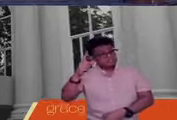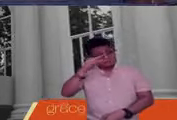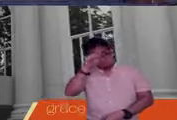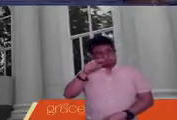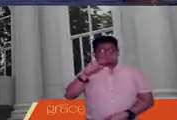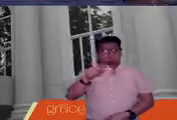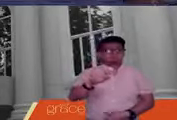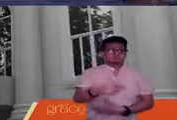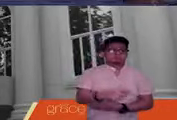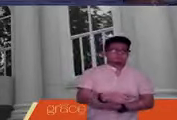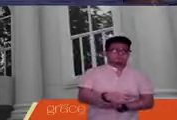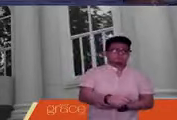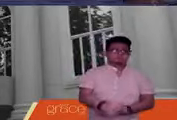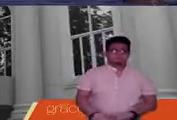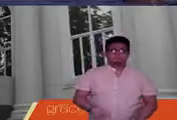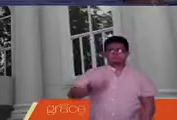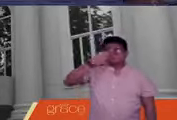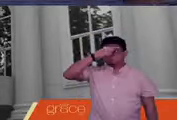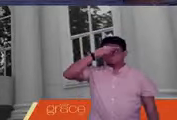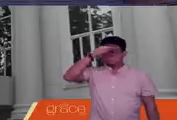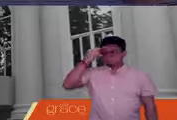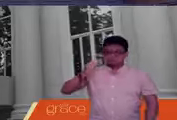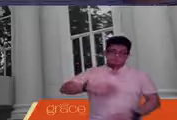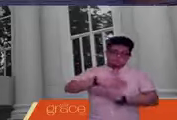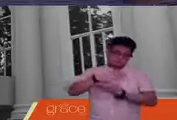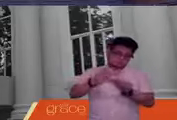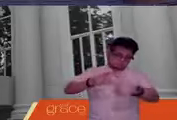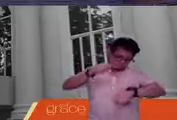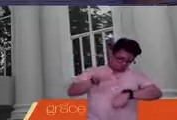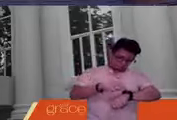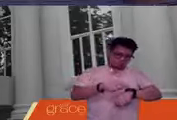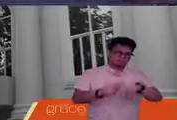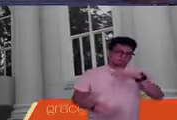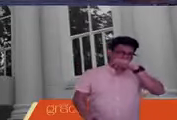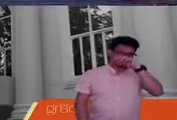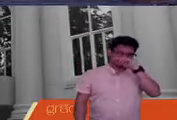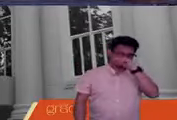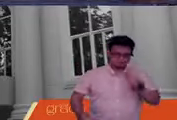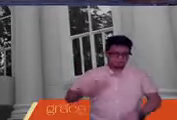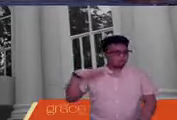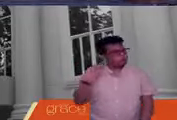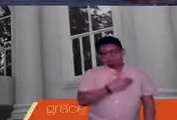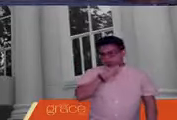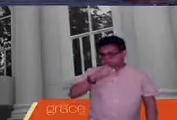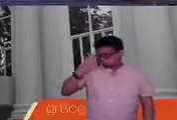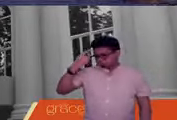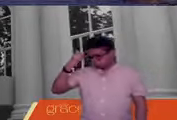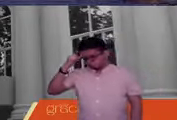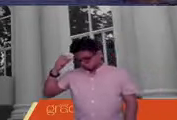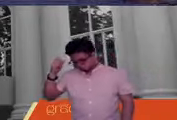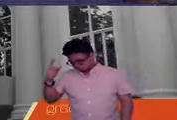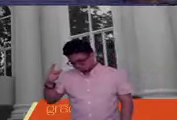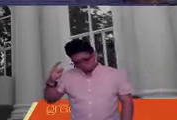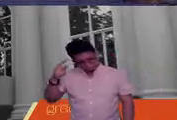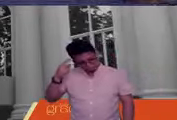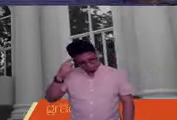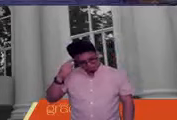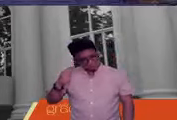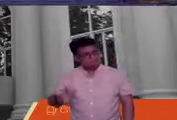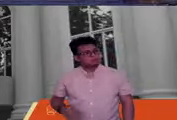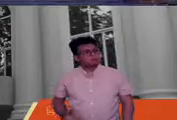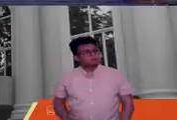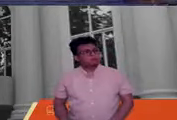we understand? Kay usahay, mga kaigsunan, wa nakasabot.